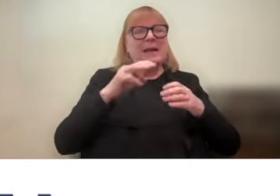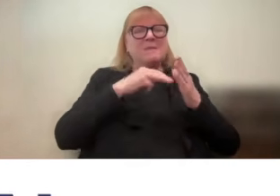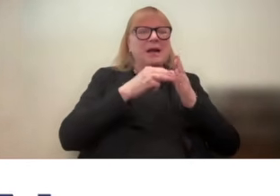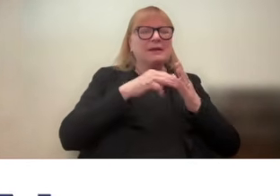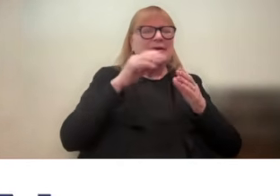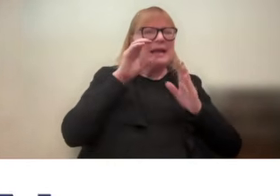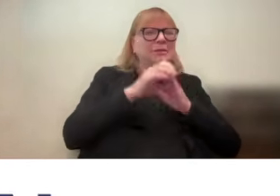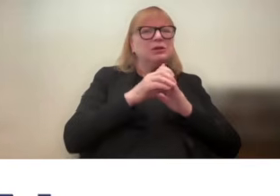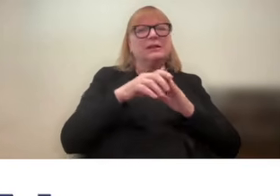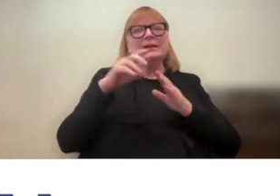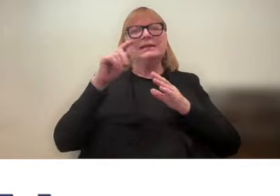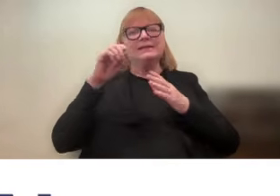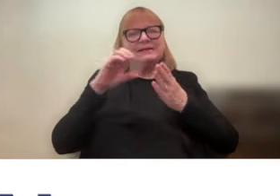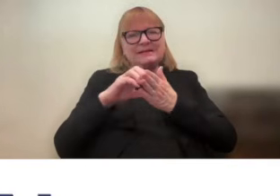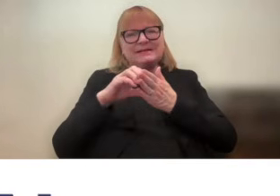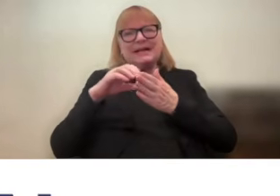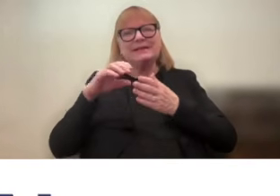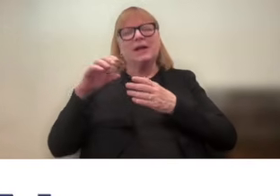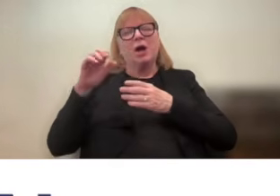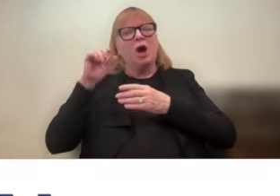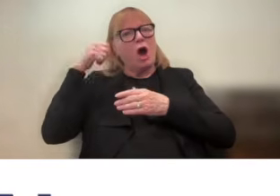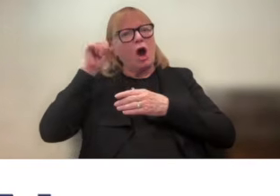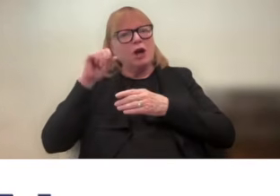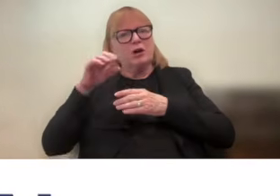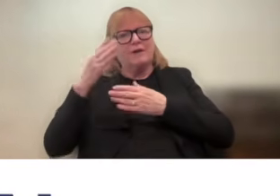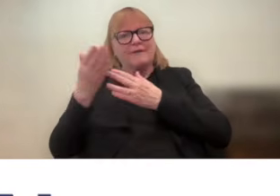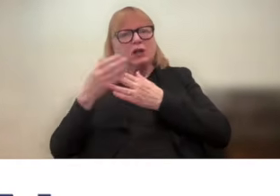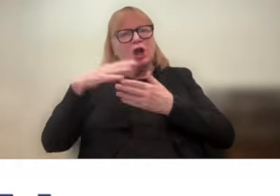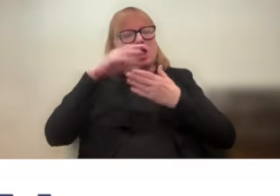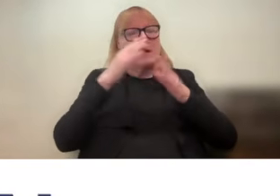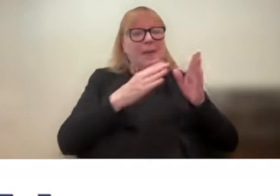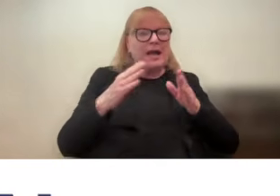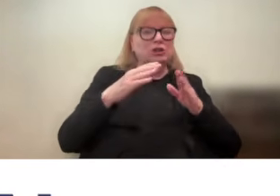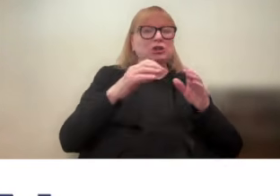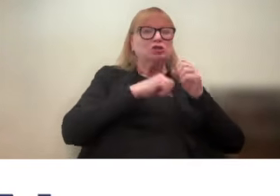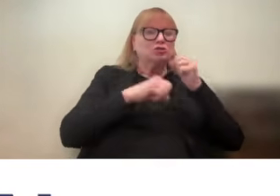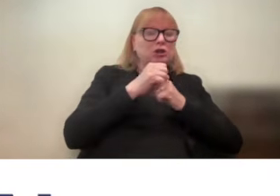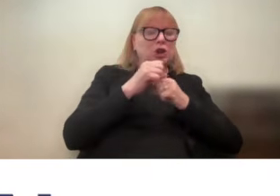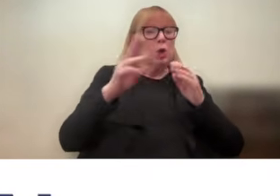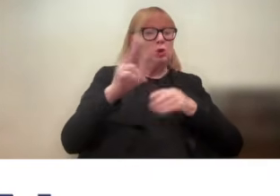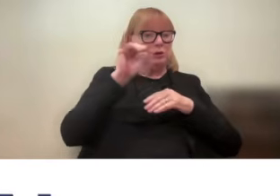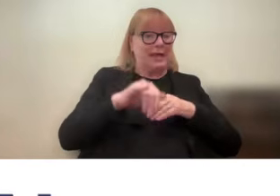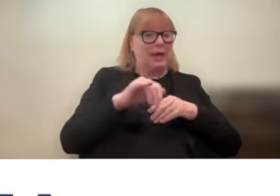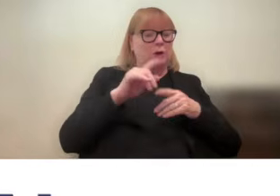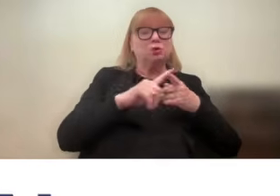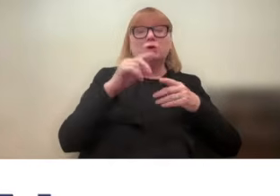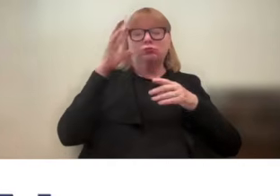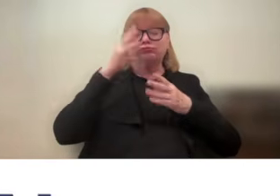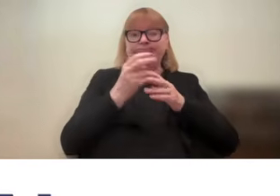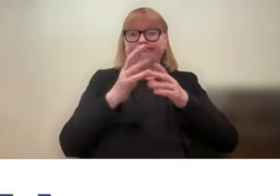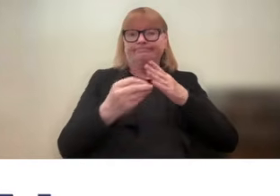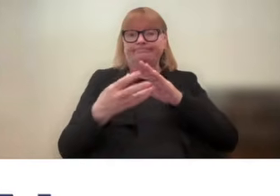texts, or audio files to learn patterns and structures. Then it uses those patterns to create new content that mimics